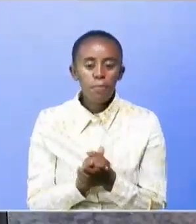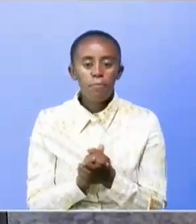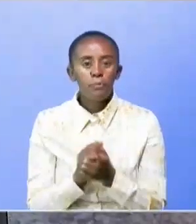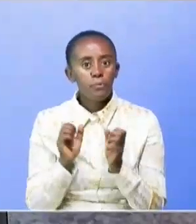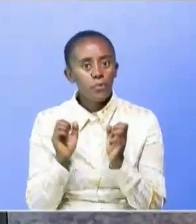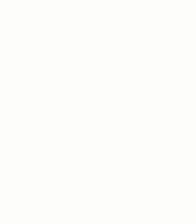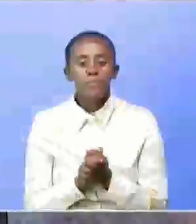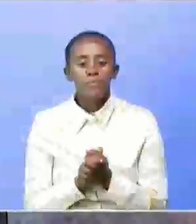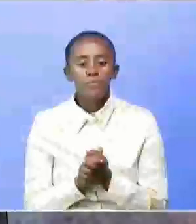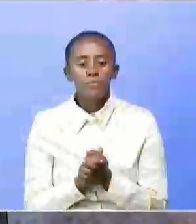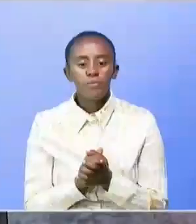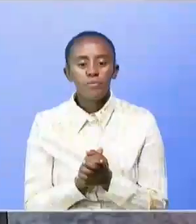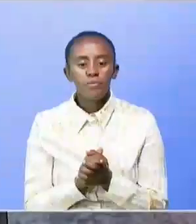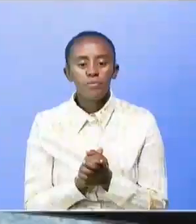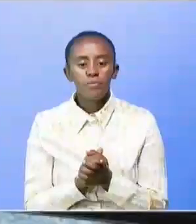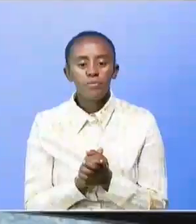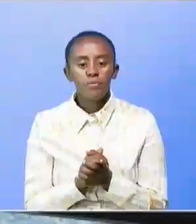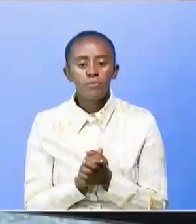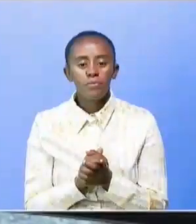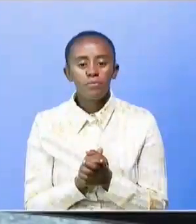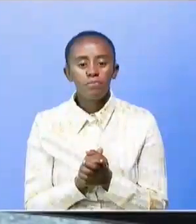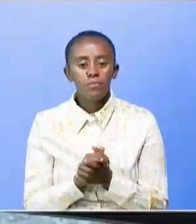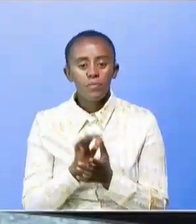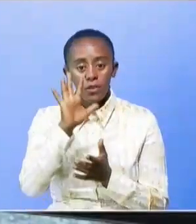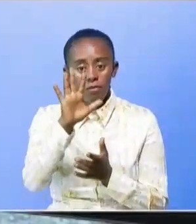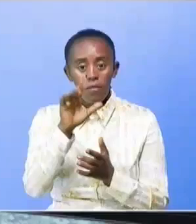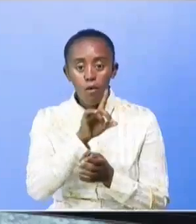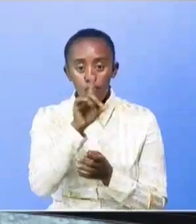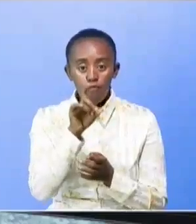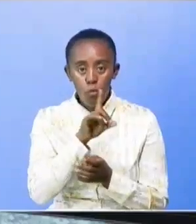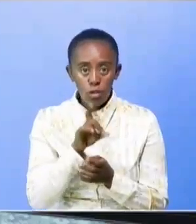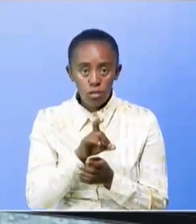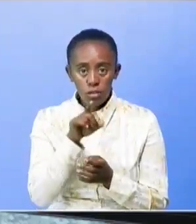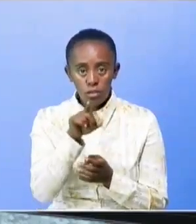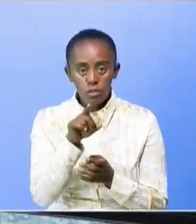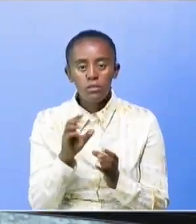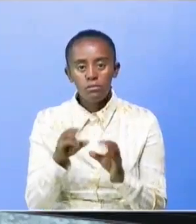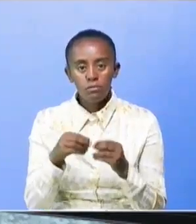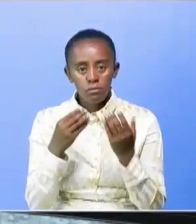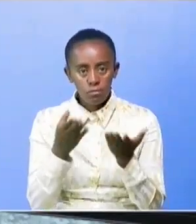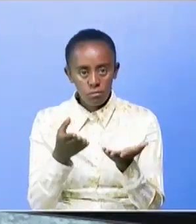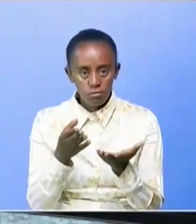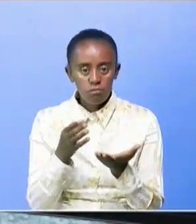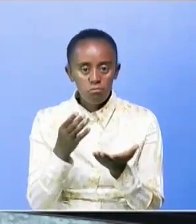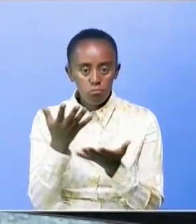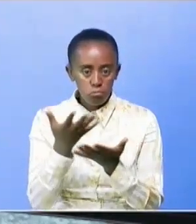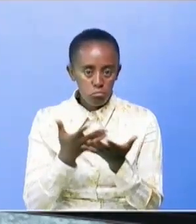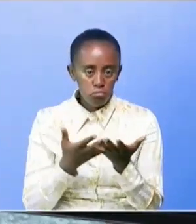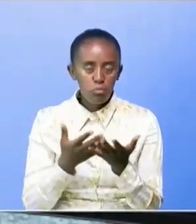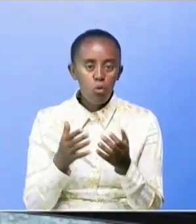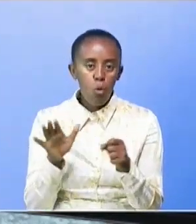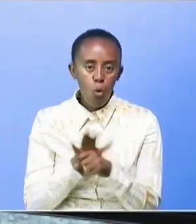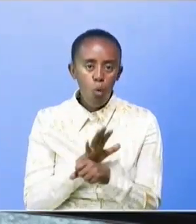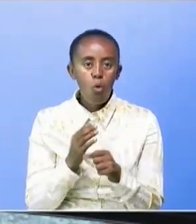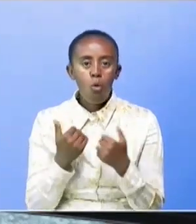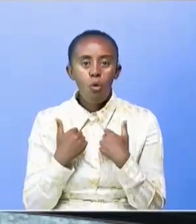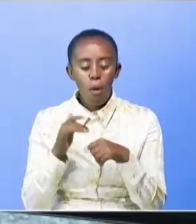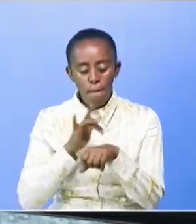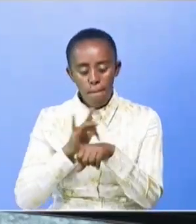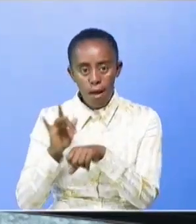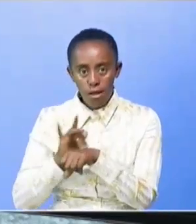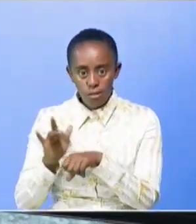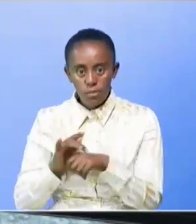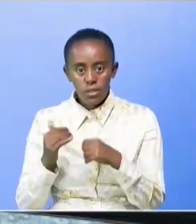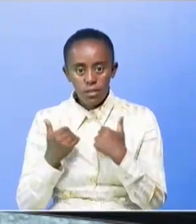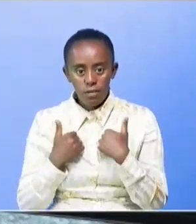Okay, so these are the 5 questions that I have given you, and they all have blank